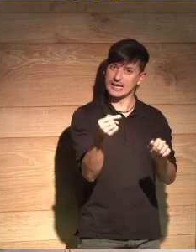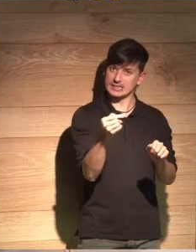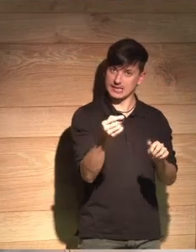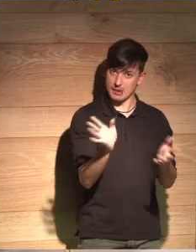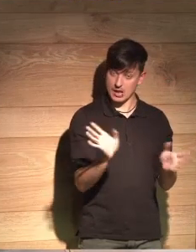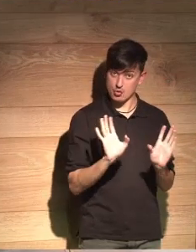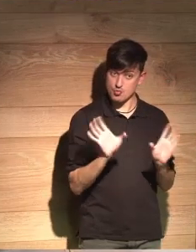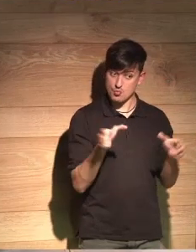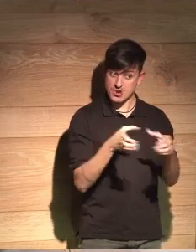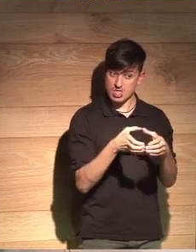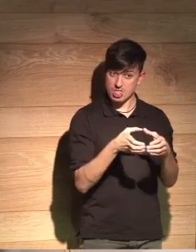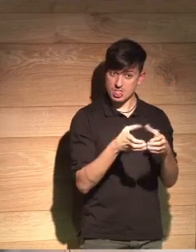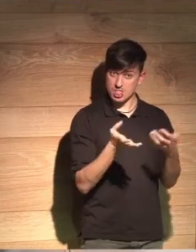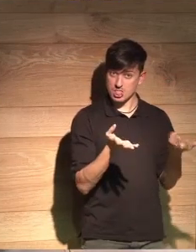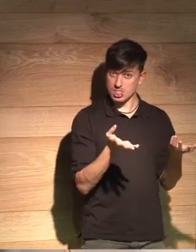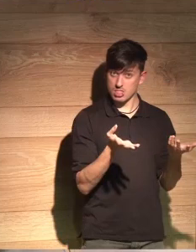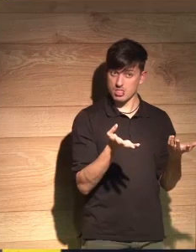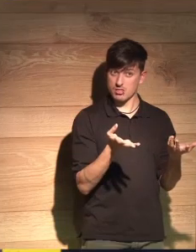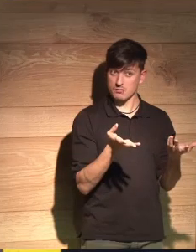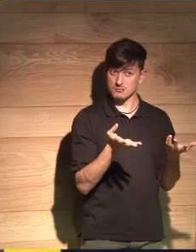even contribute negatively.